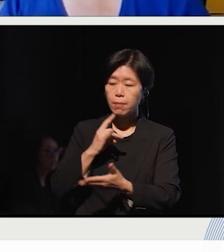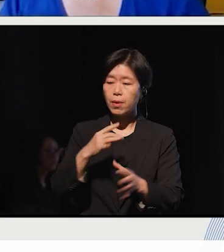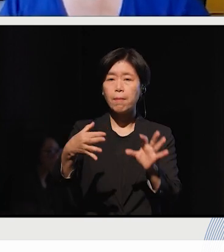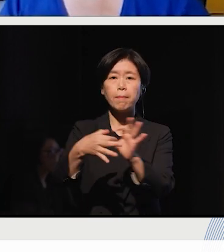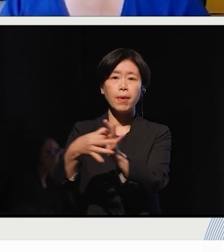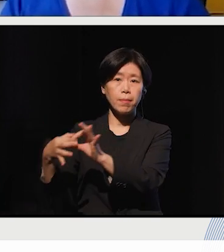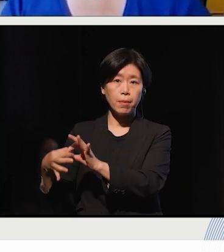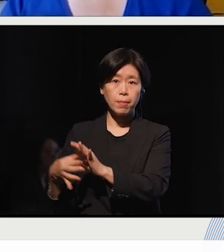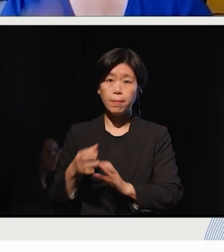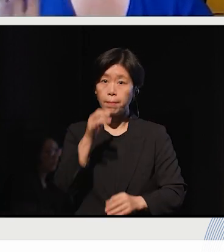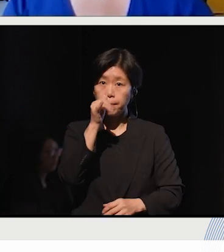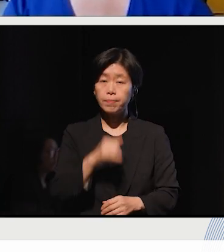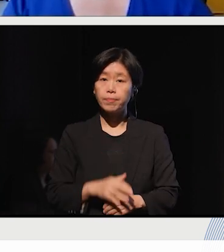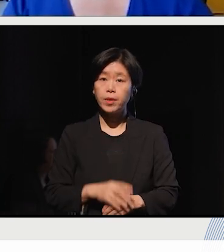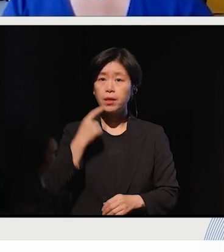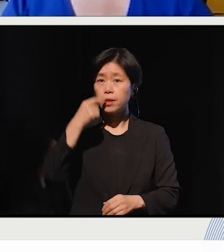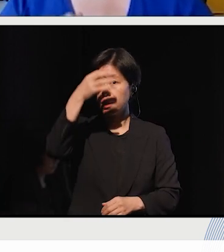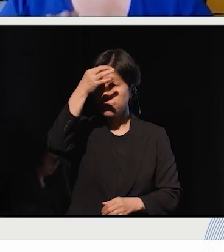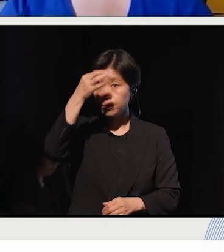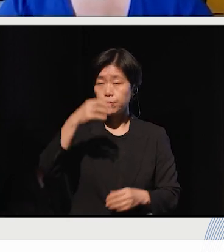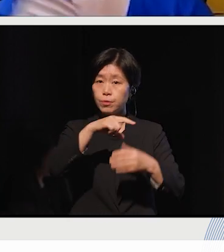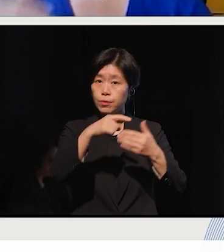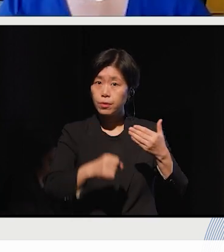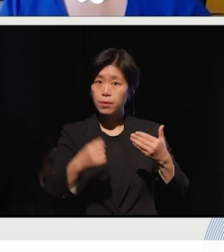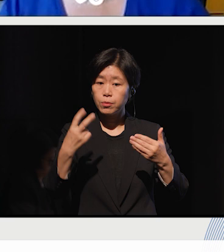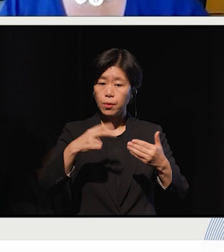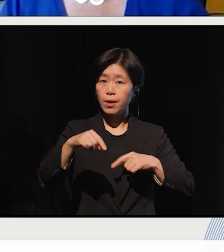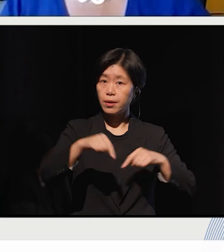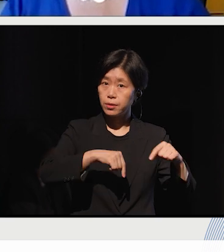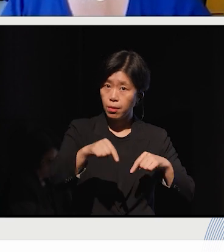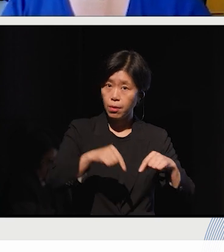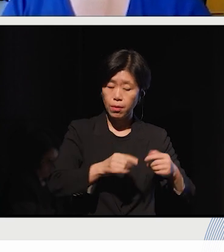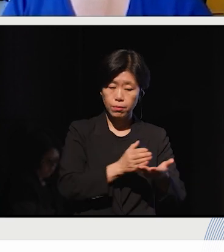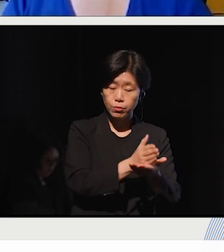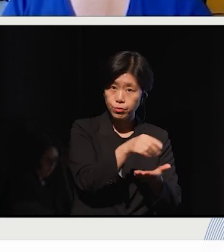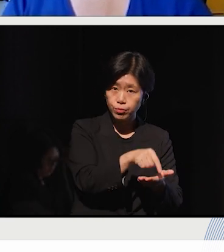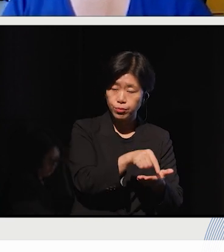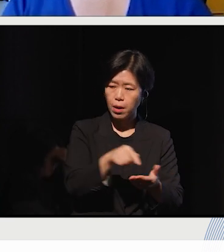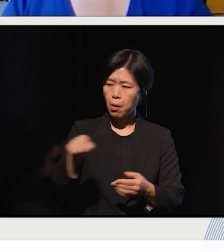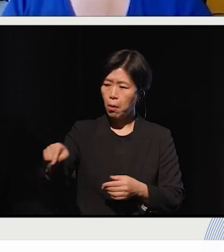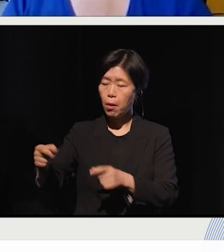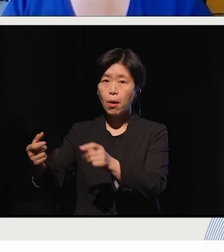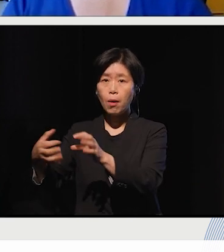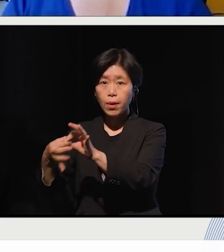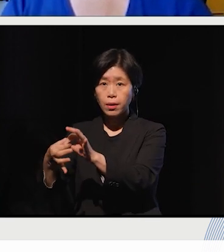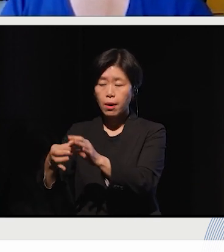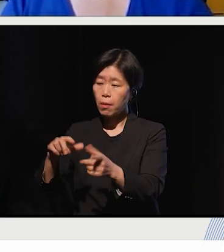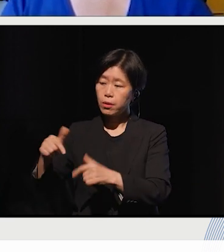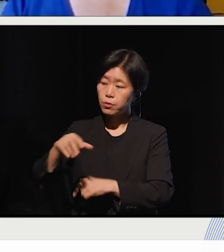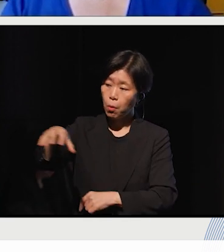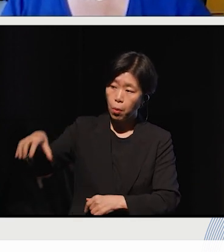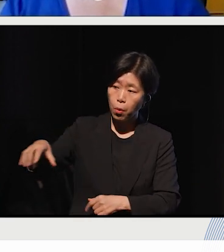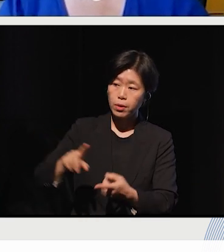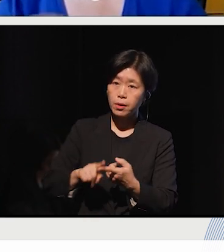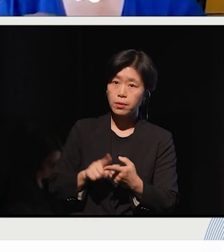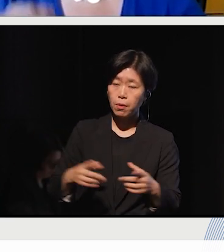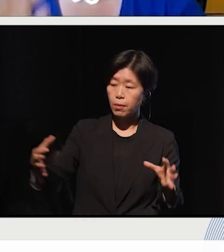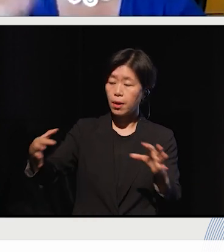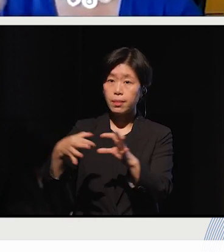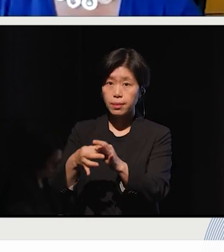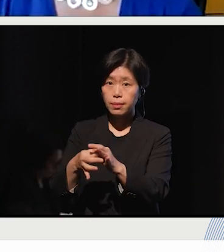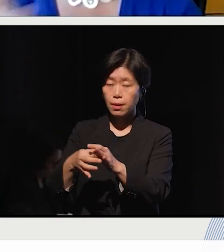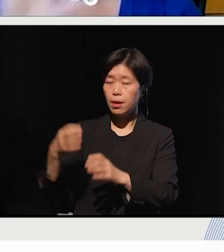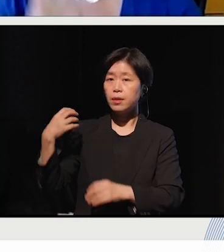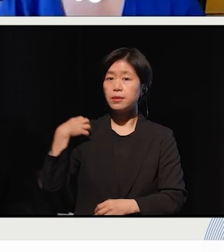or administration take responsibility for all of the programming decisions that have to do with accessibility. None of these is